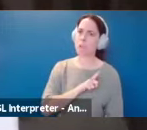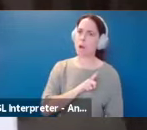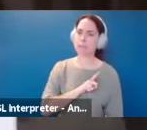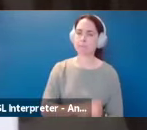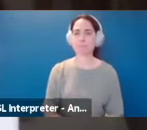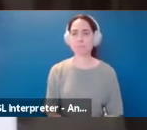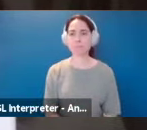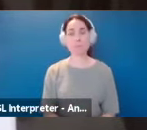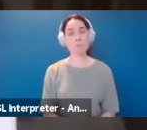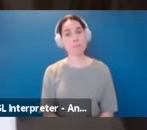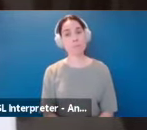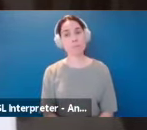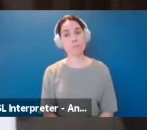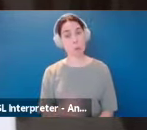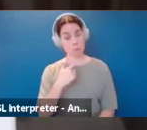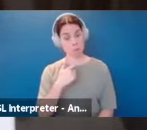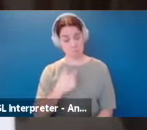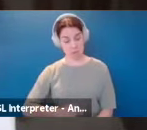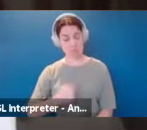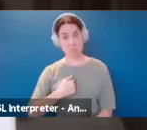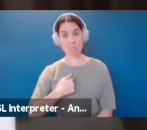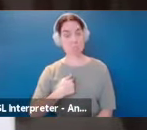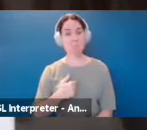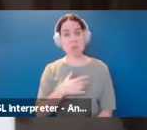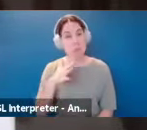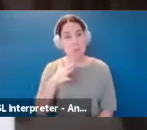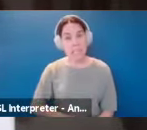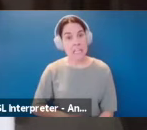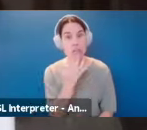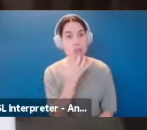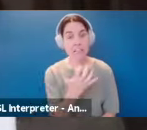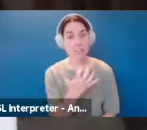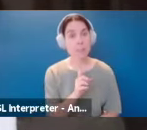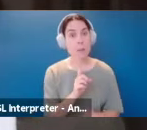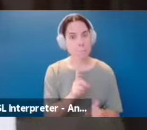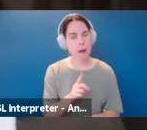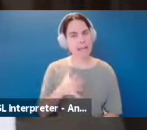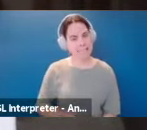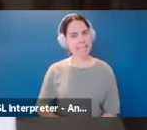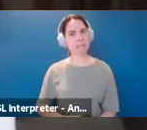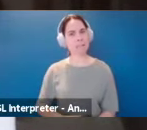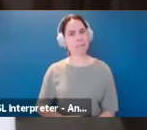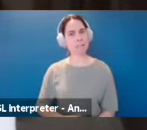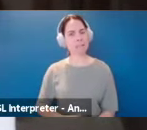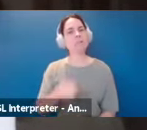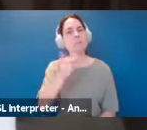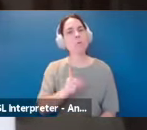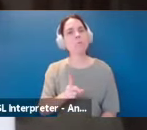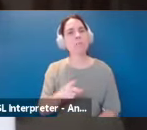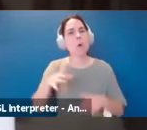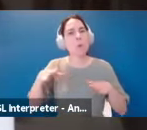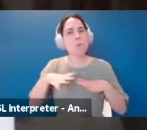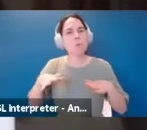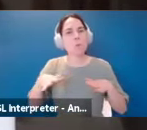need to be courageous. I need to be willing and to want a positive